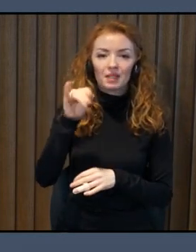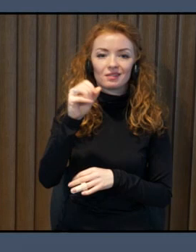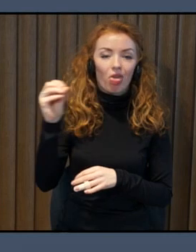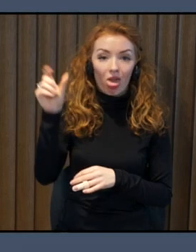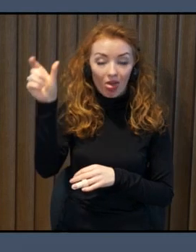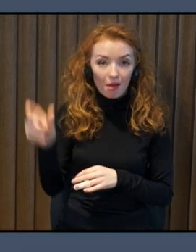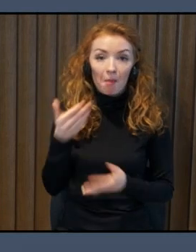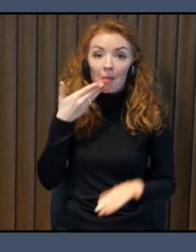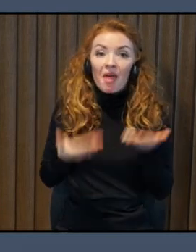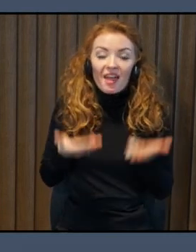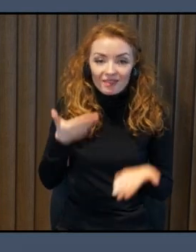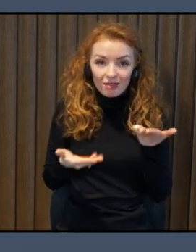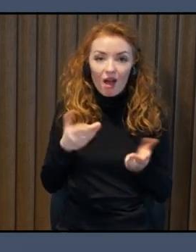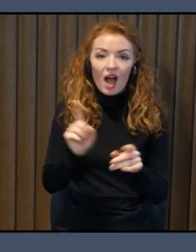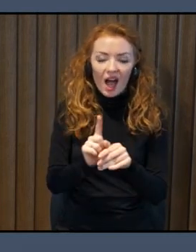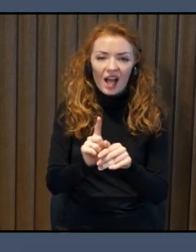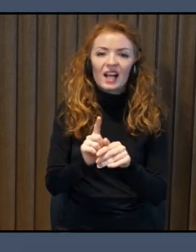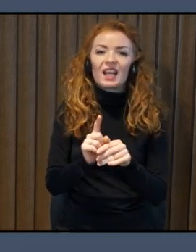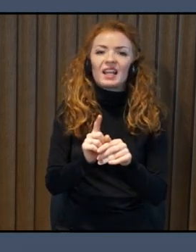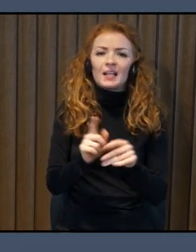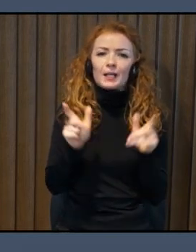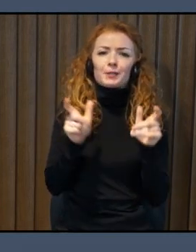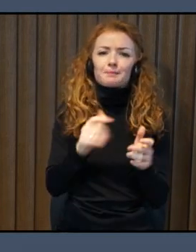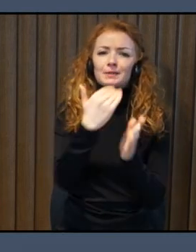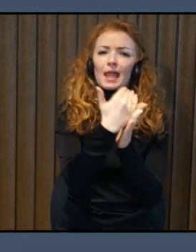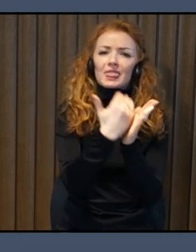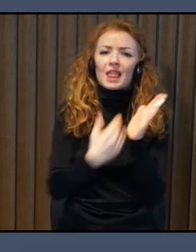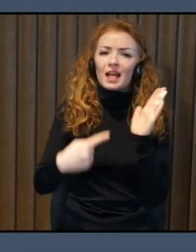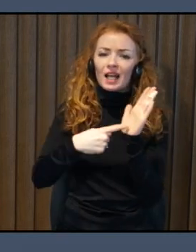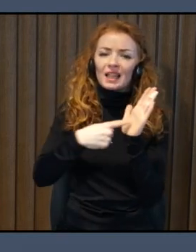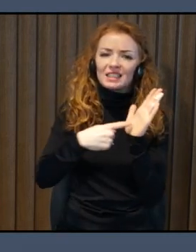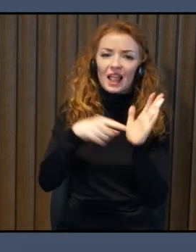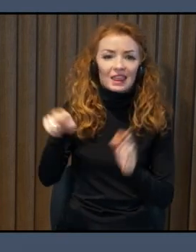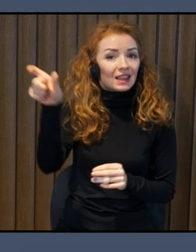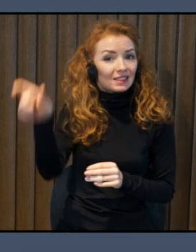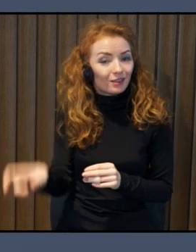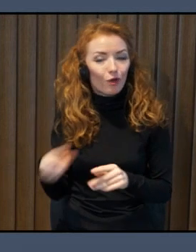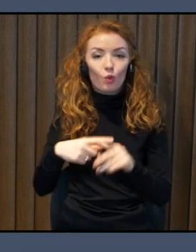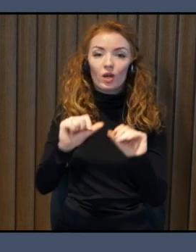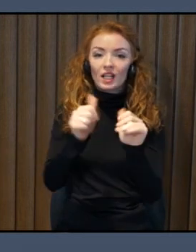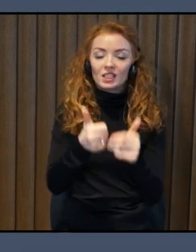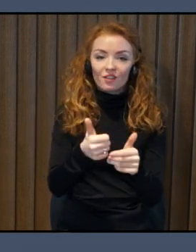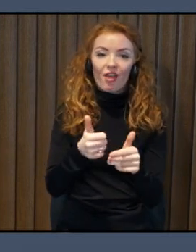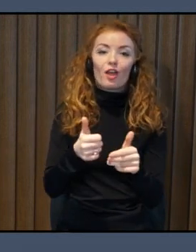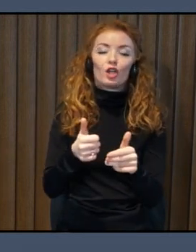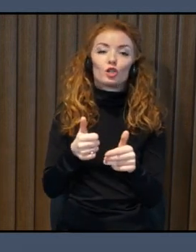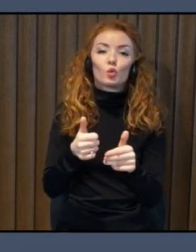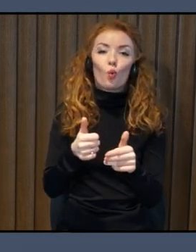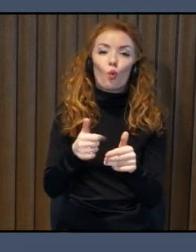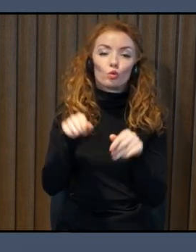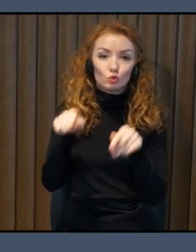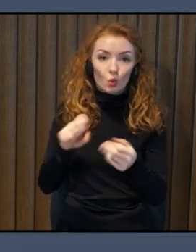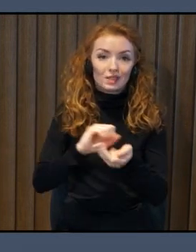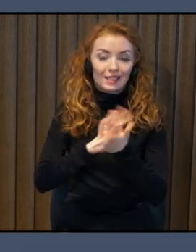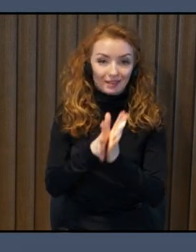Corbusier, one of the well-known architects, was also trying to standardize the human, and